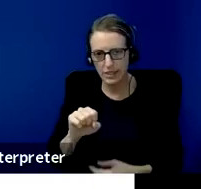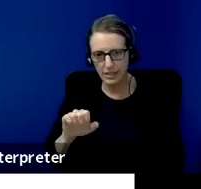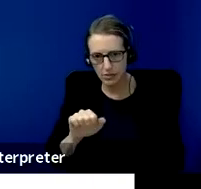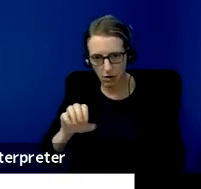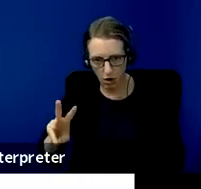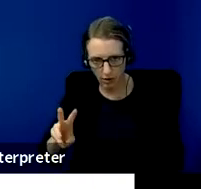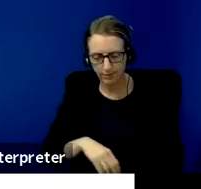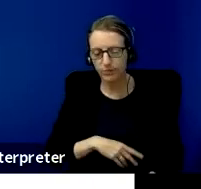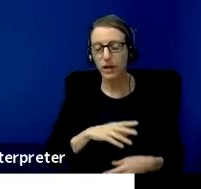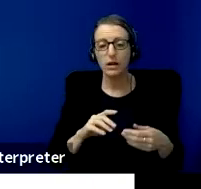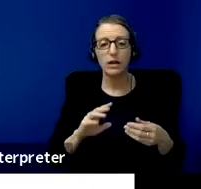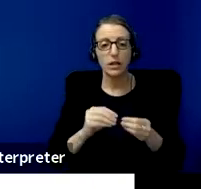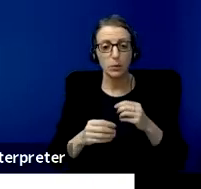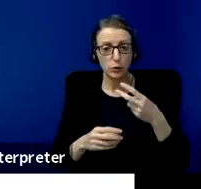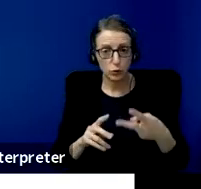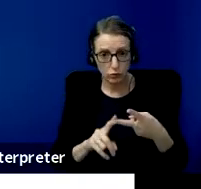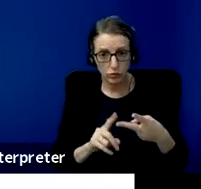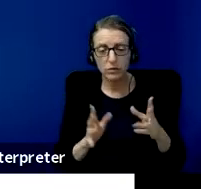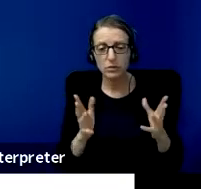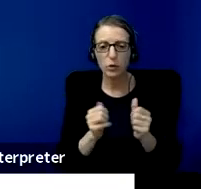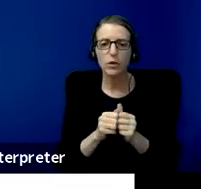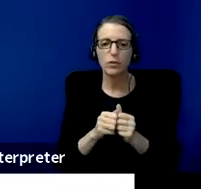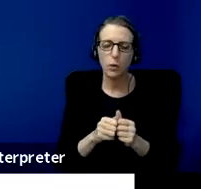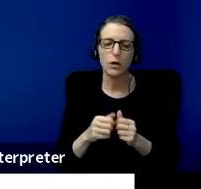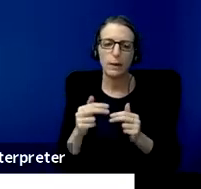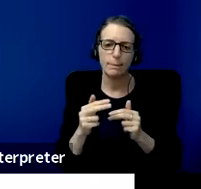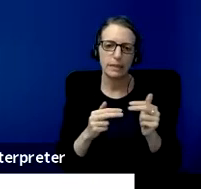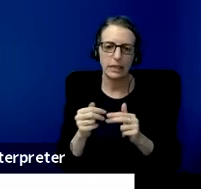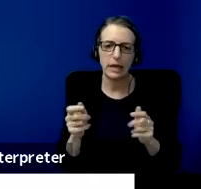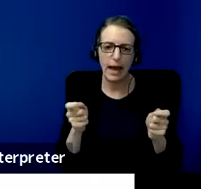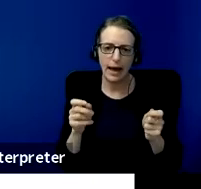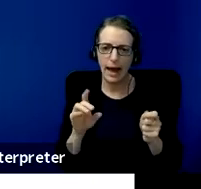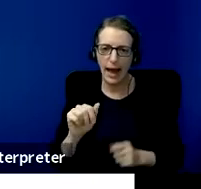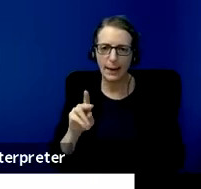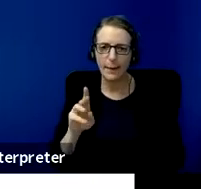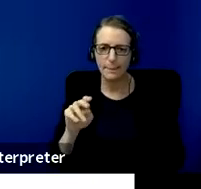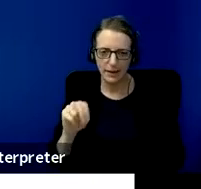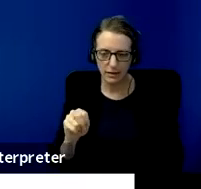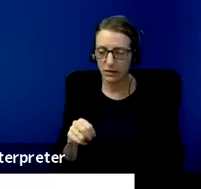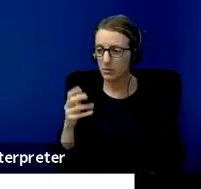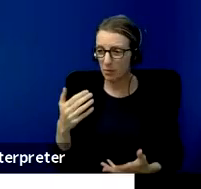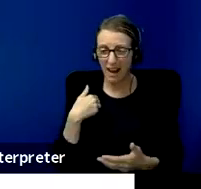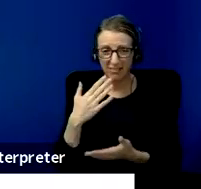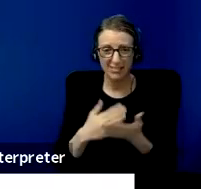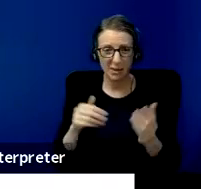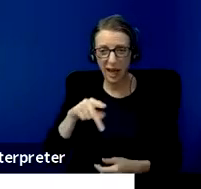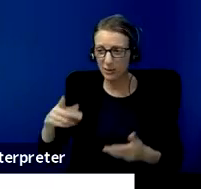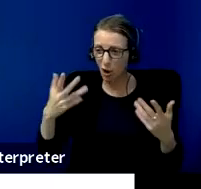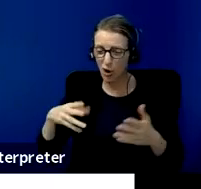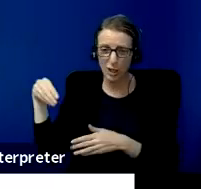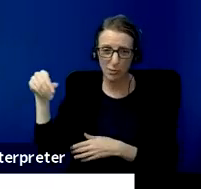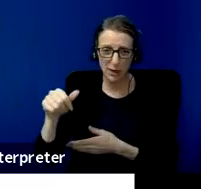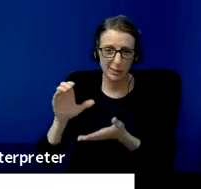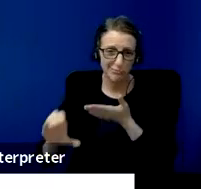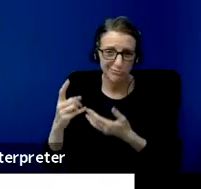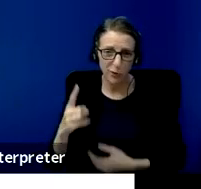2, talk with your principal, your building administrator. They most likely have additional apps that they already pay for. So can you